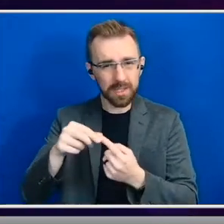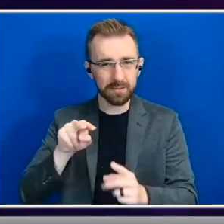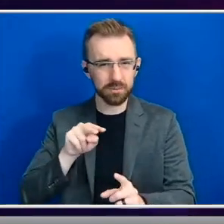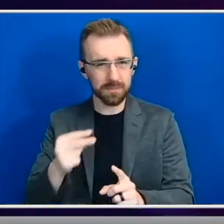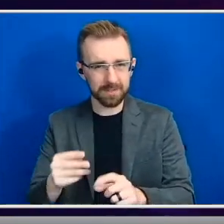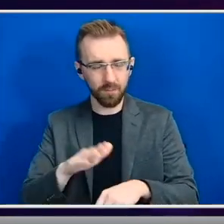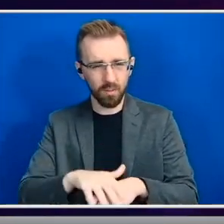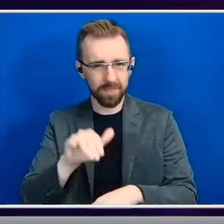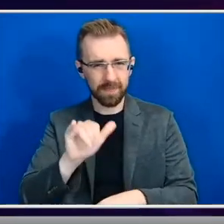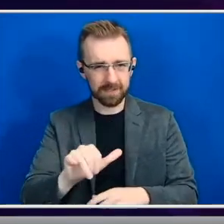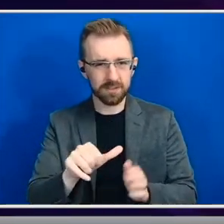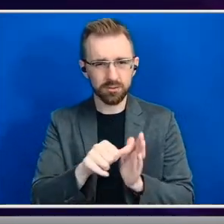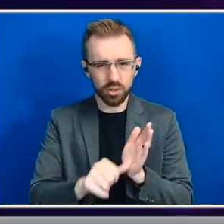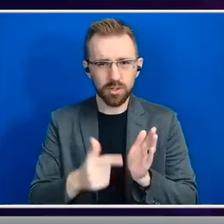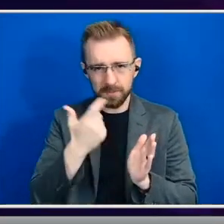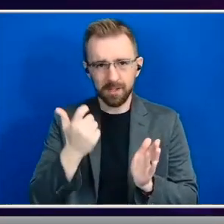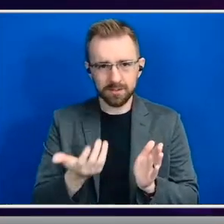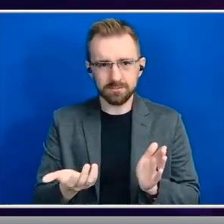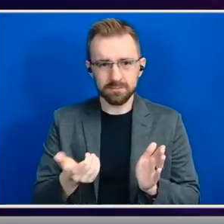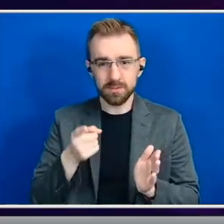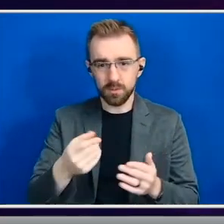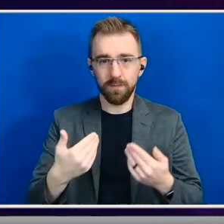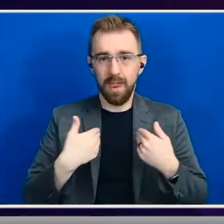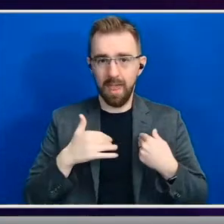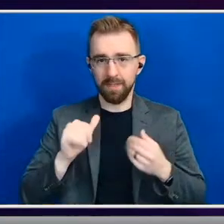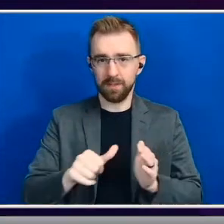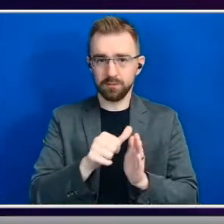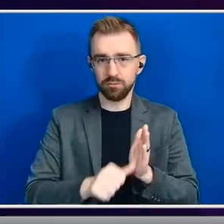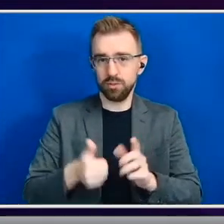surgery because you've had this surgery yourself.